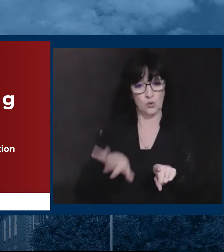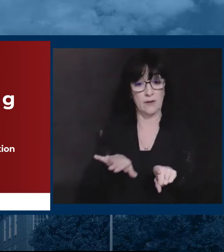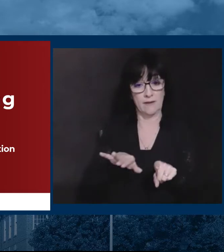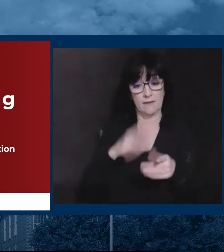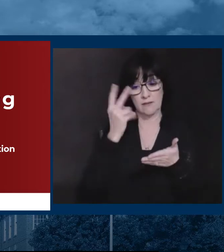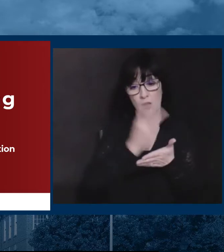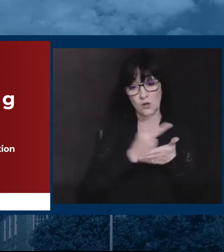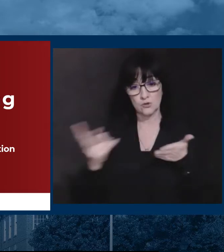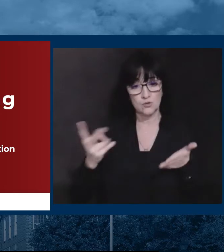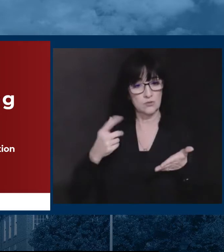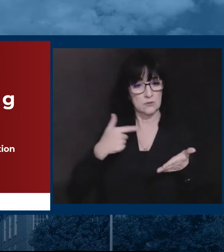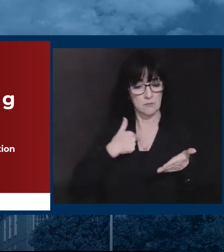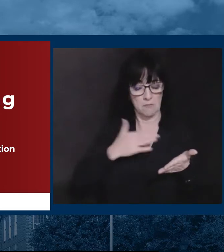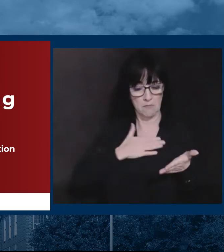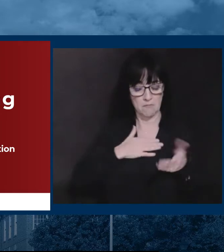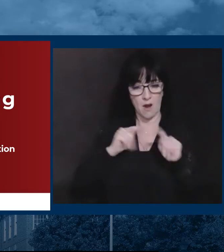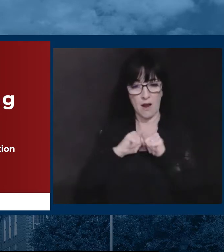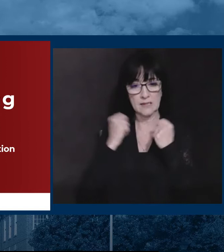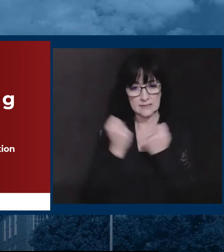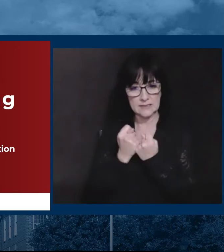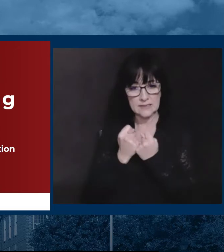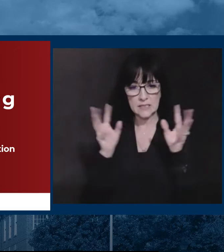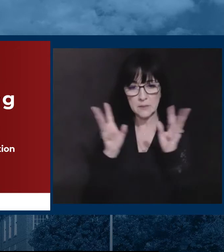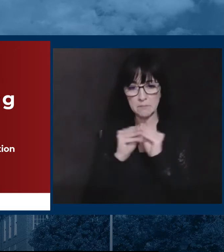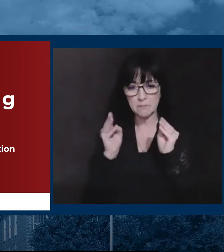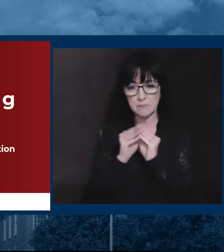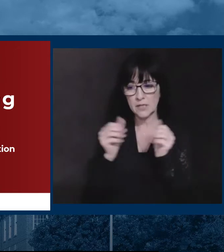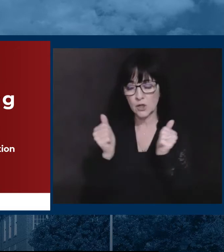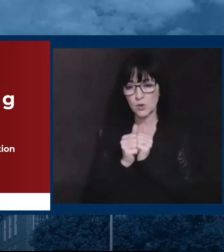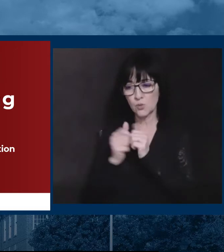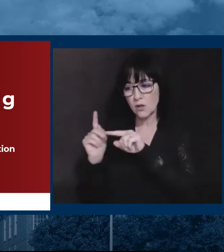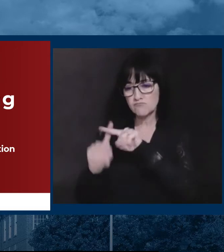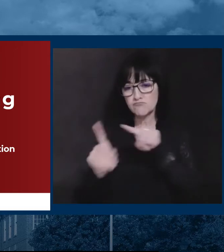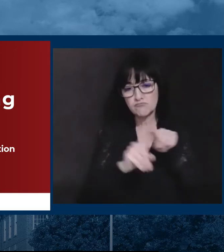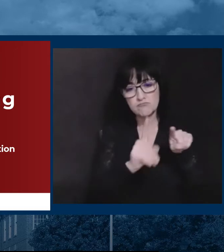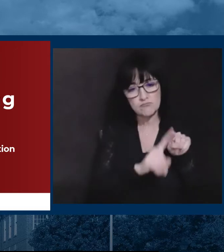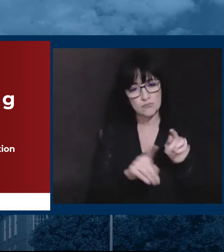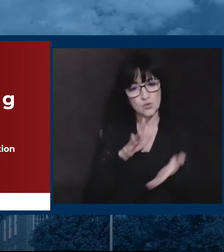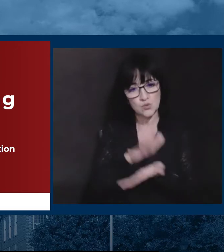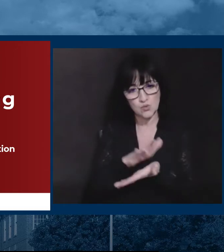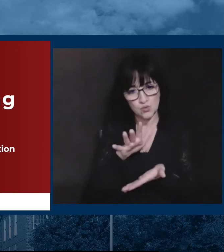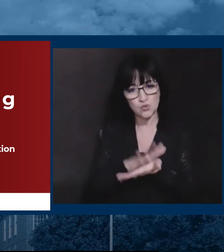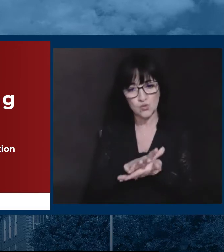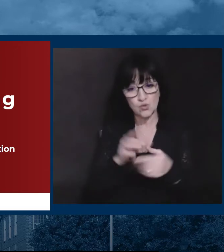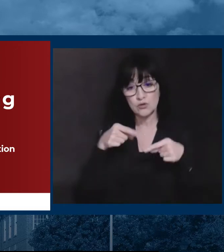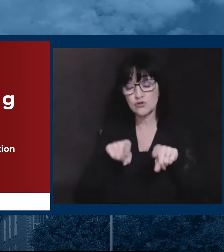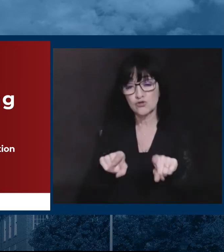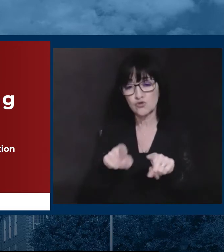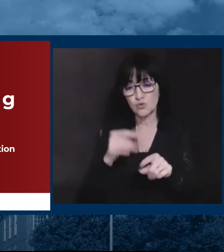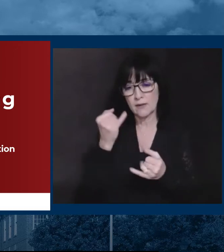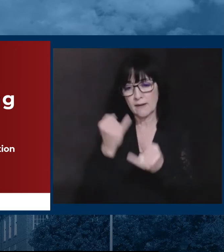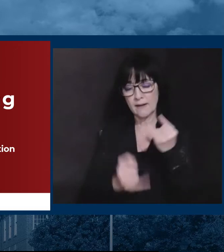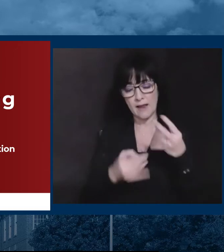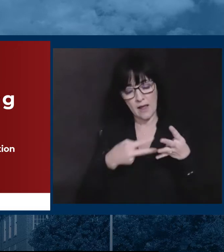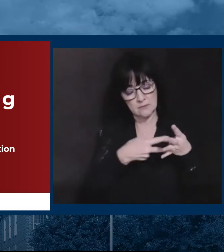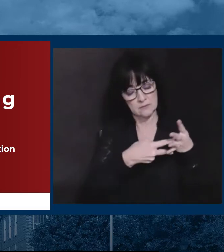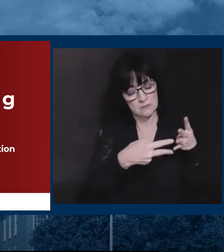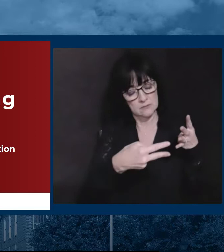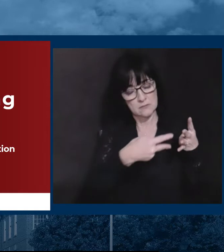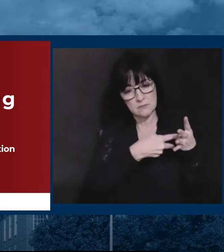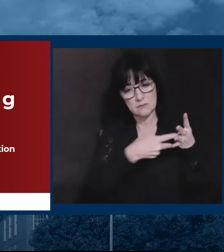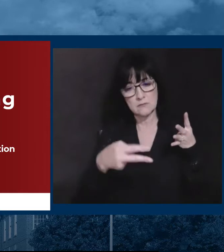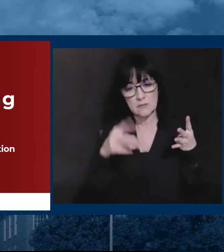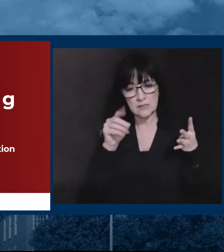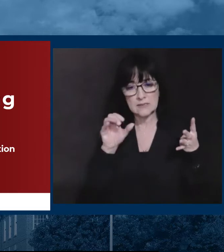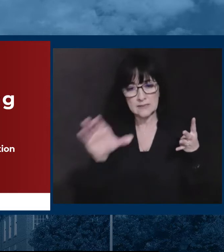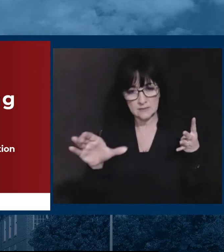districts in Delaware and representatives from every charter school during the very last 2 weeks of December to hear their concerns